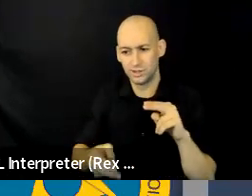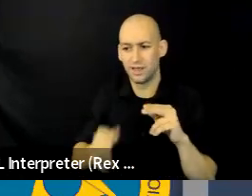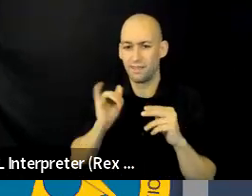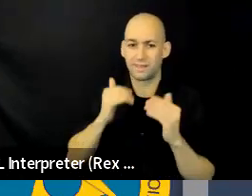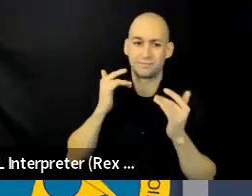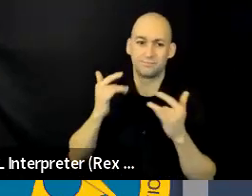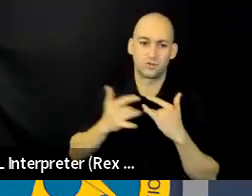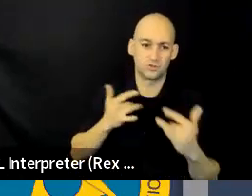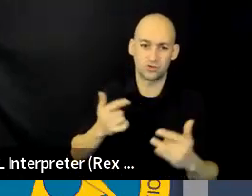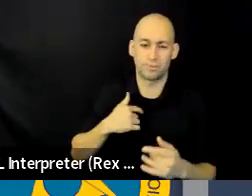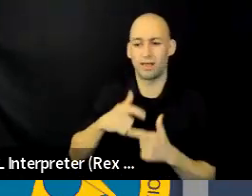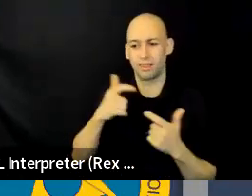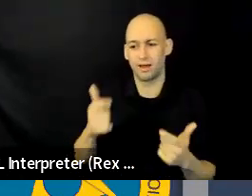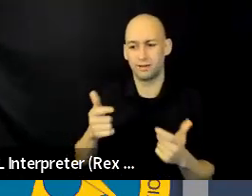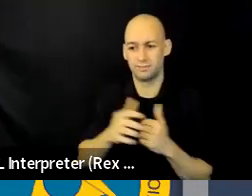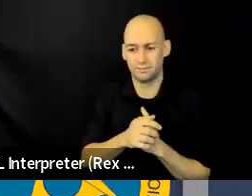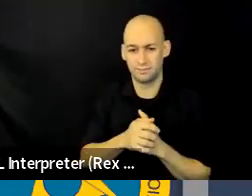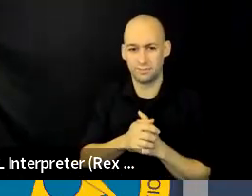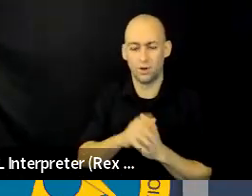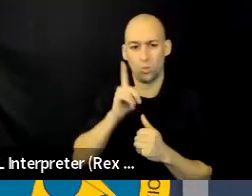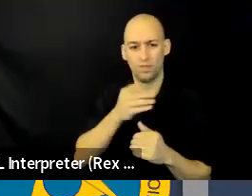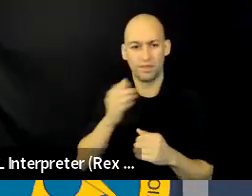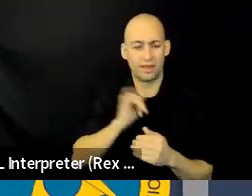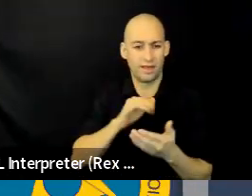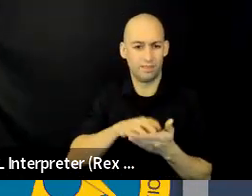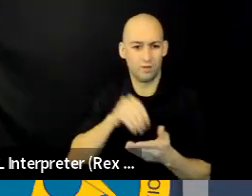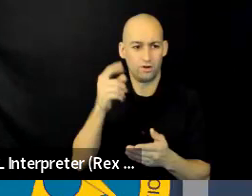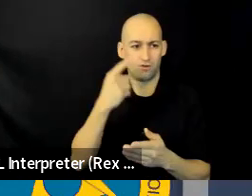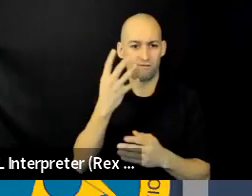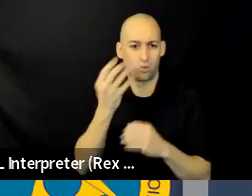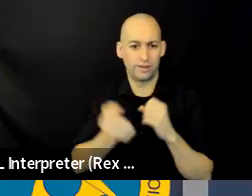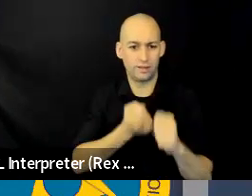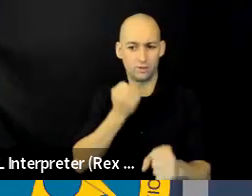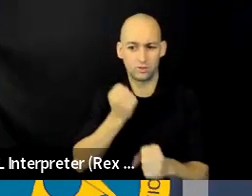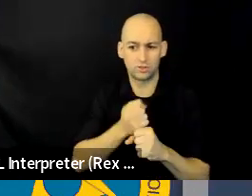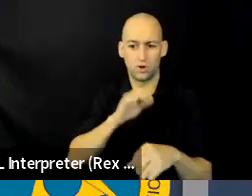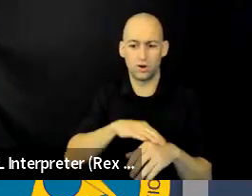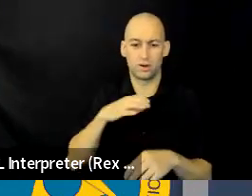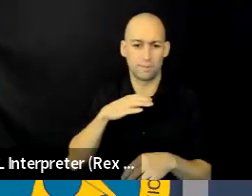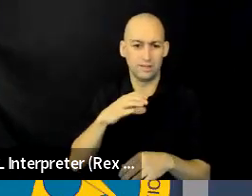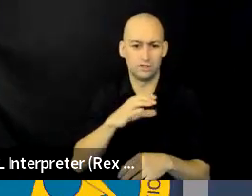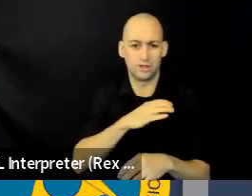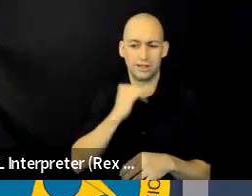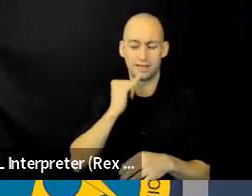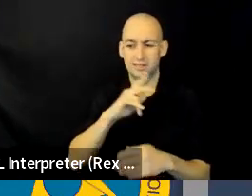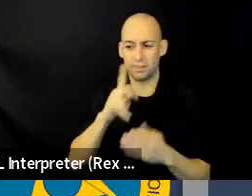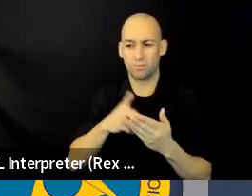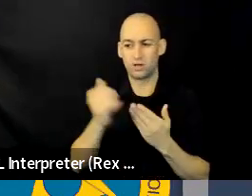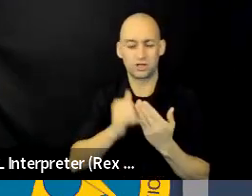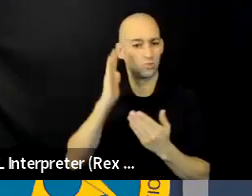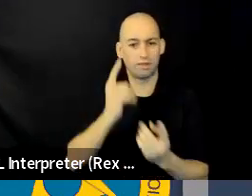lot. And so one thing I've learned, I've served for 4 years on this commission, is that these projects are going to keep